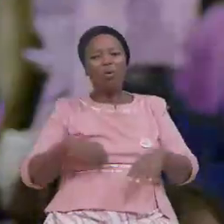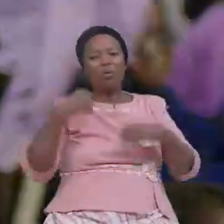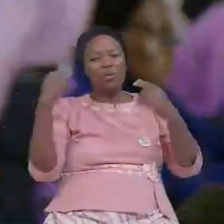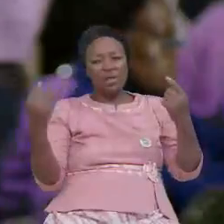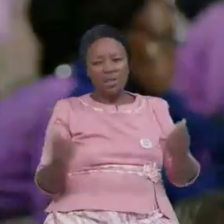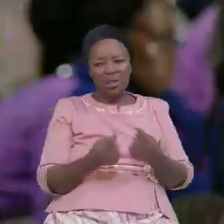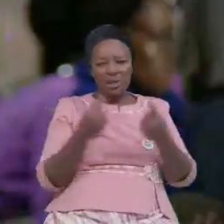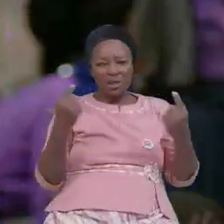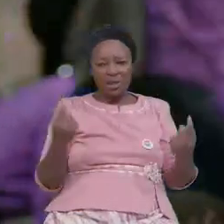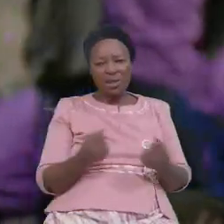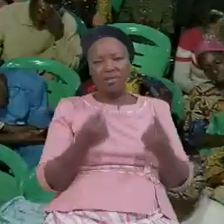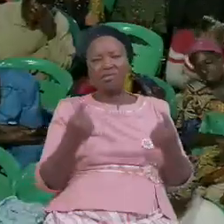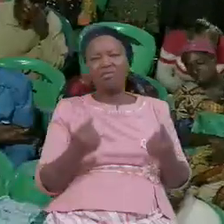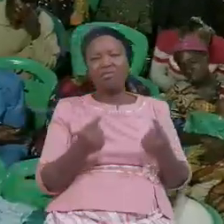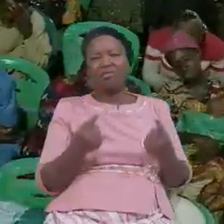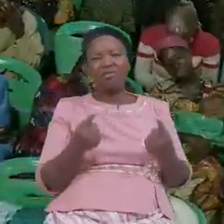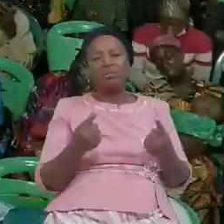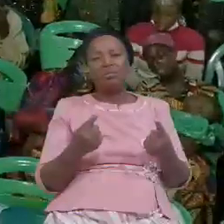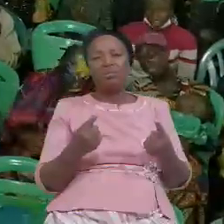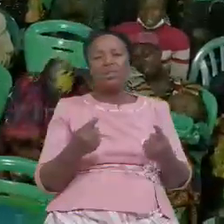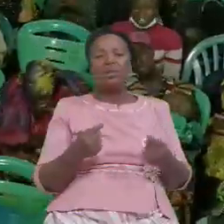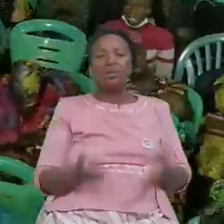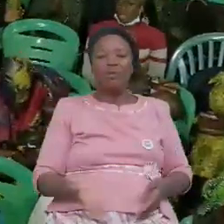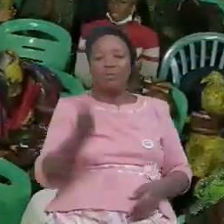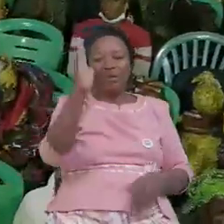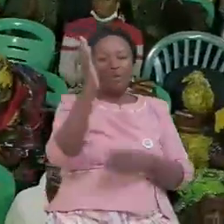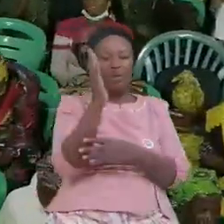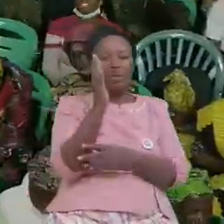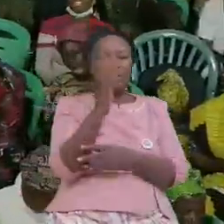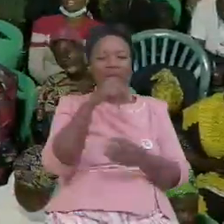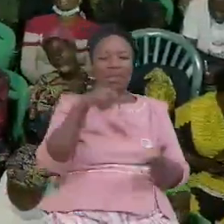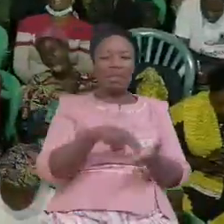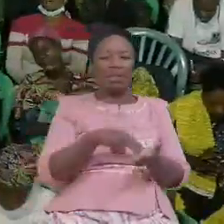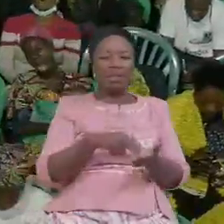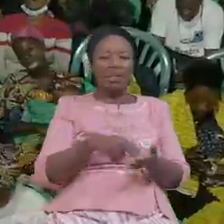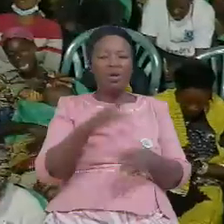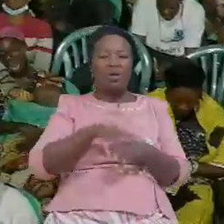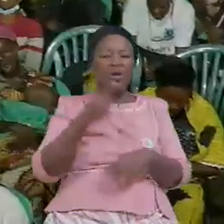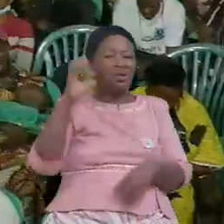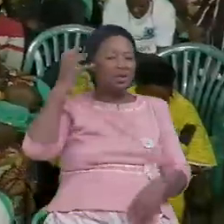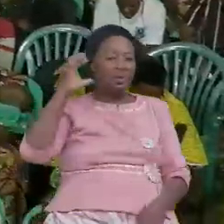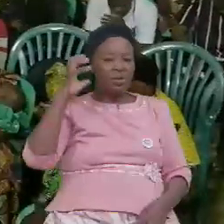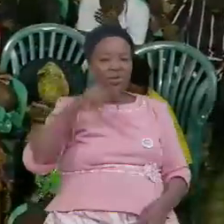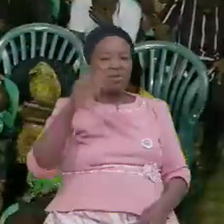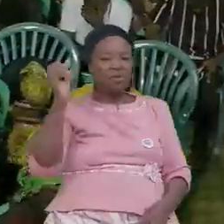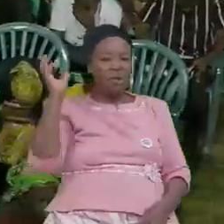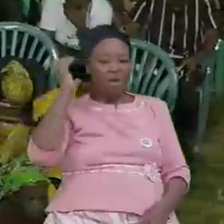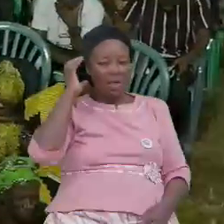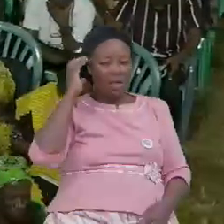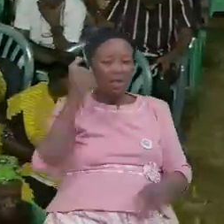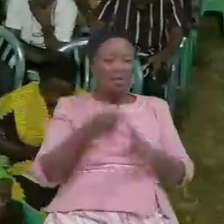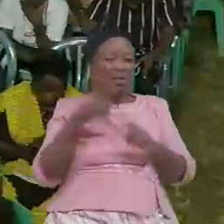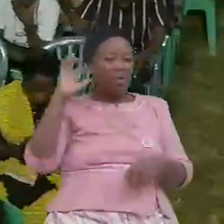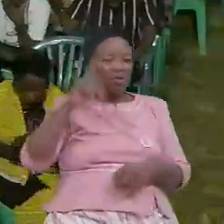you. You can raise up your hand and stand up. On the radio, you're listening over the radio. You're listening and